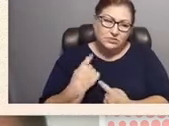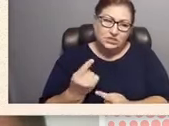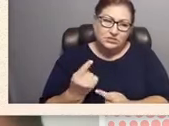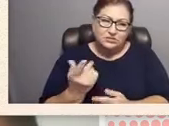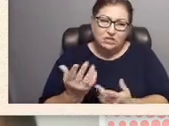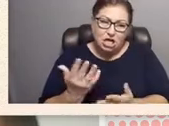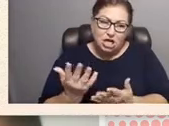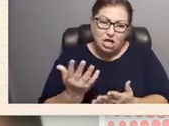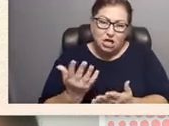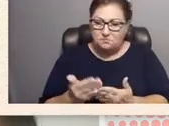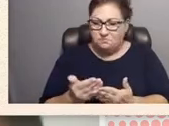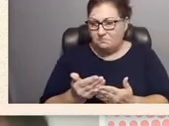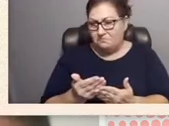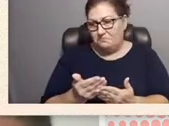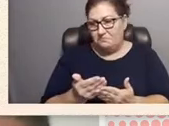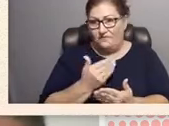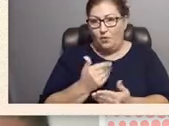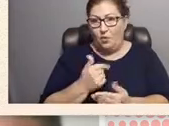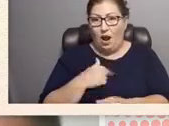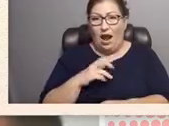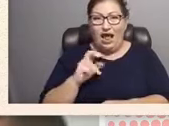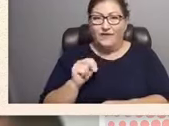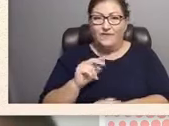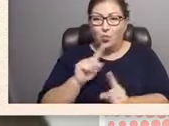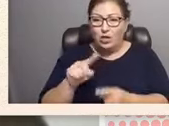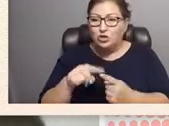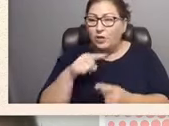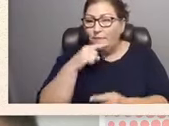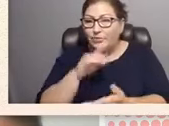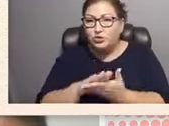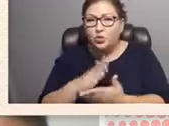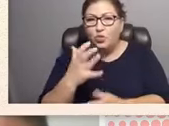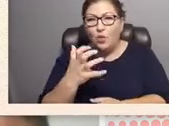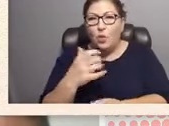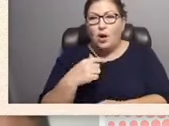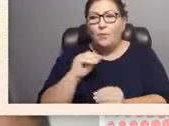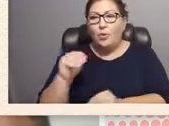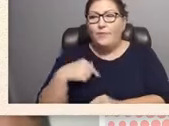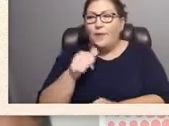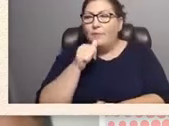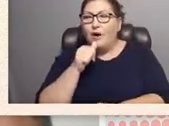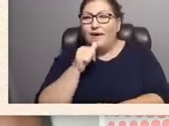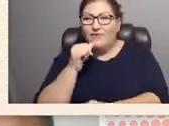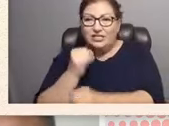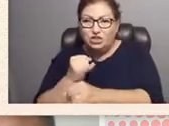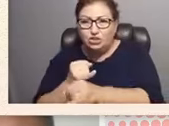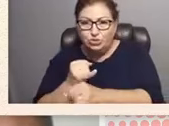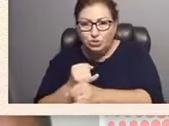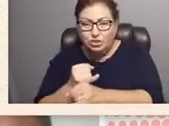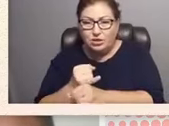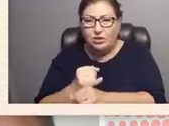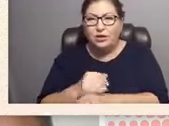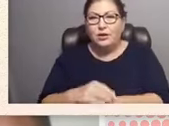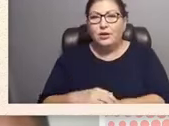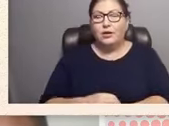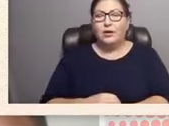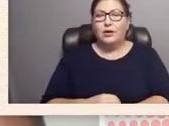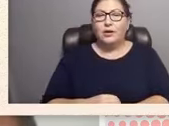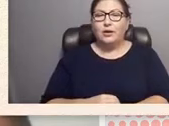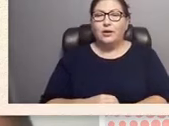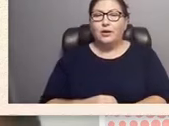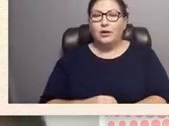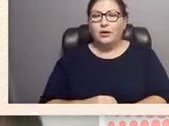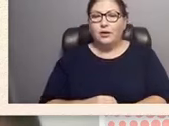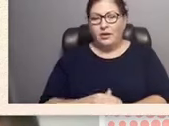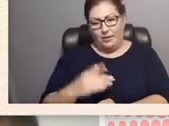before I even like step forward to like a public school, they want to put me in a private institution. And since that kind of